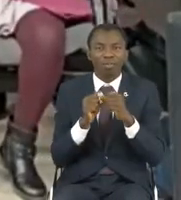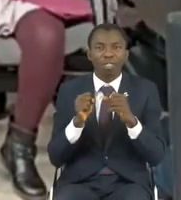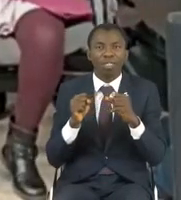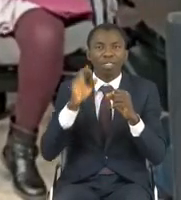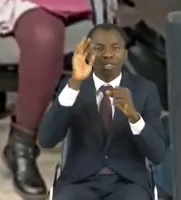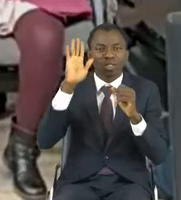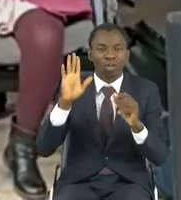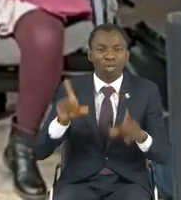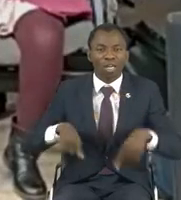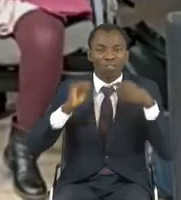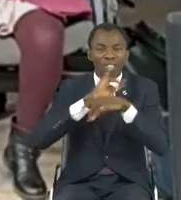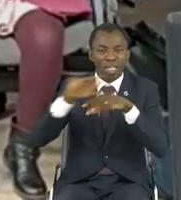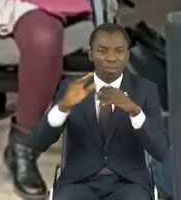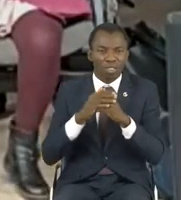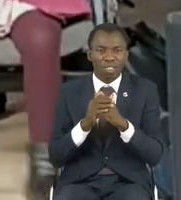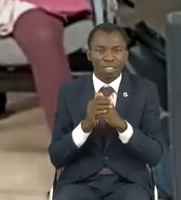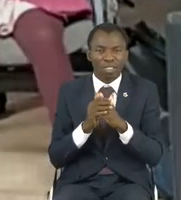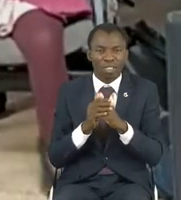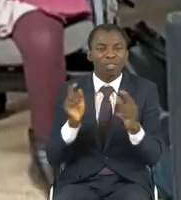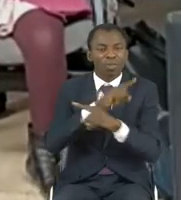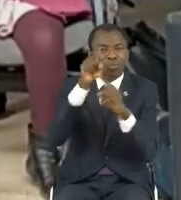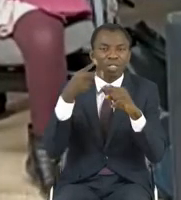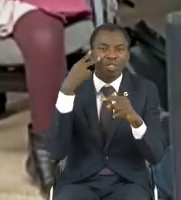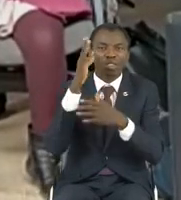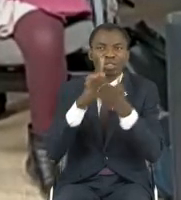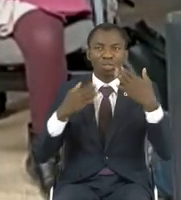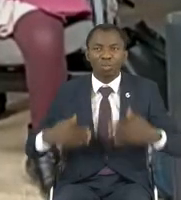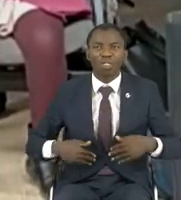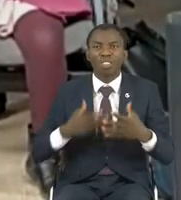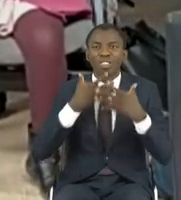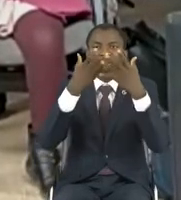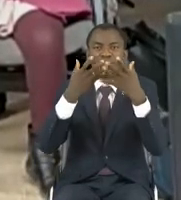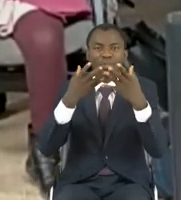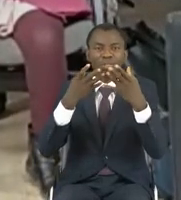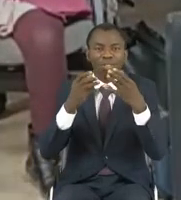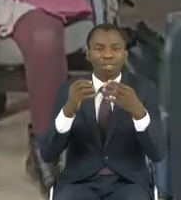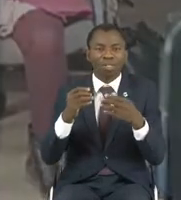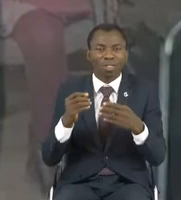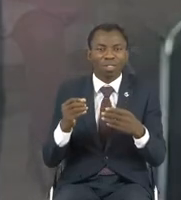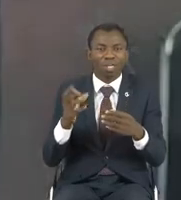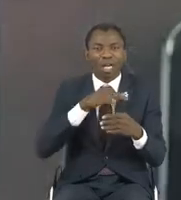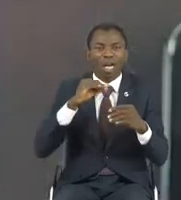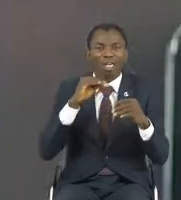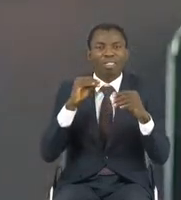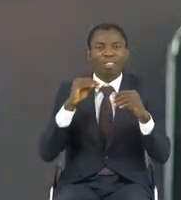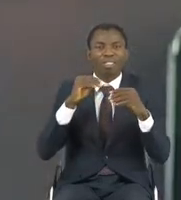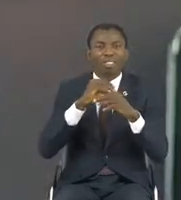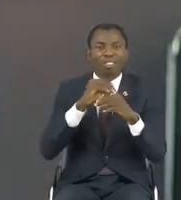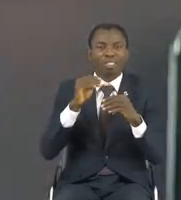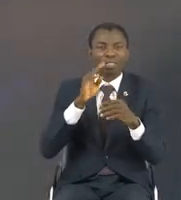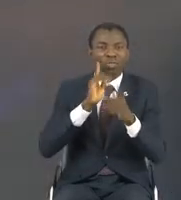empty. And when you hear somebody shout and blow his own trumpet,